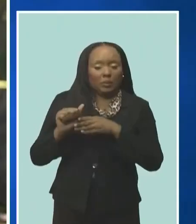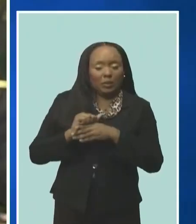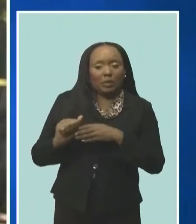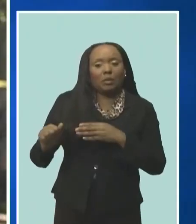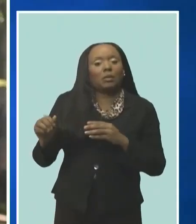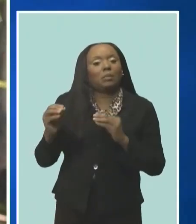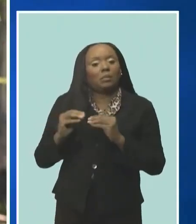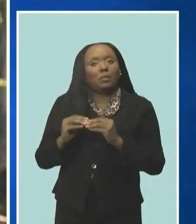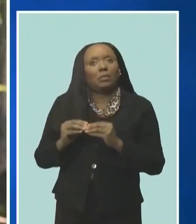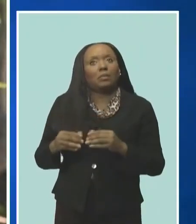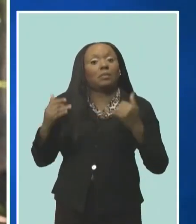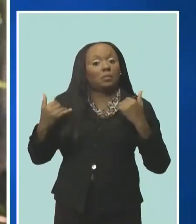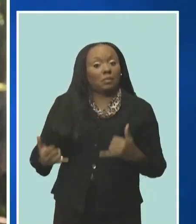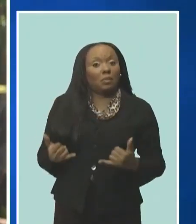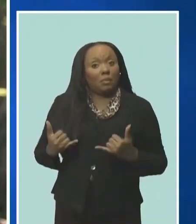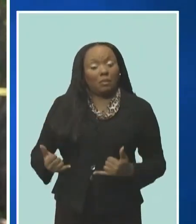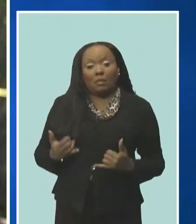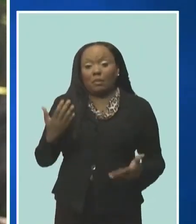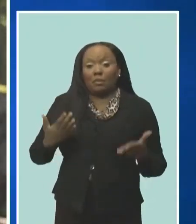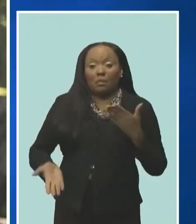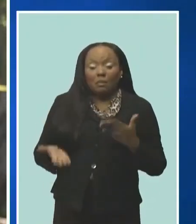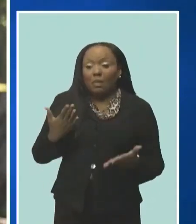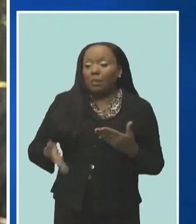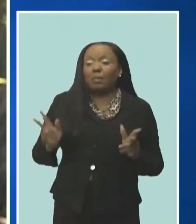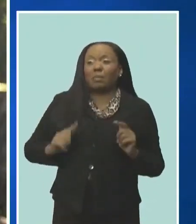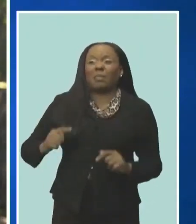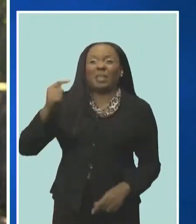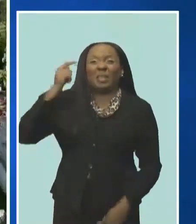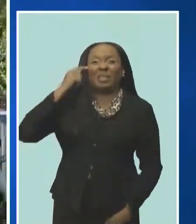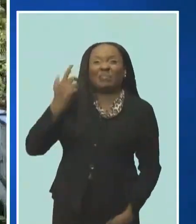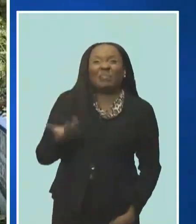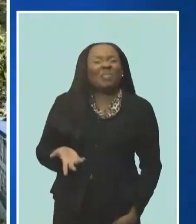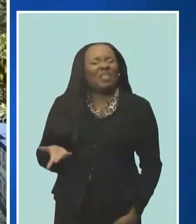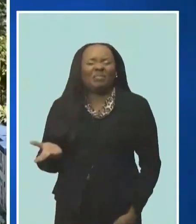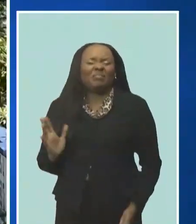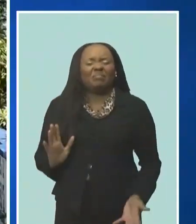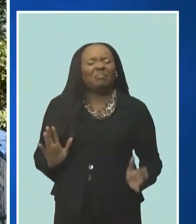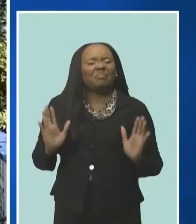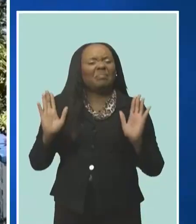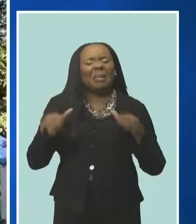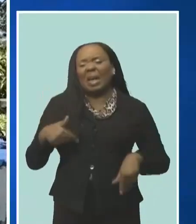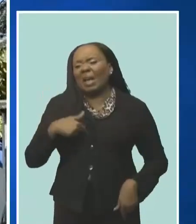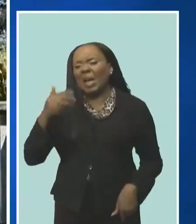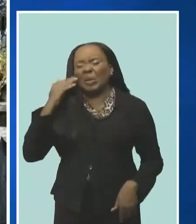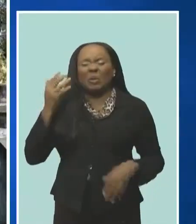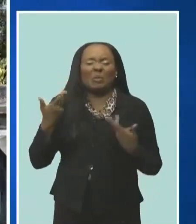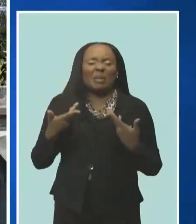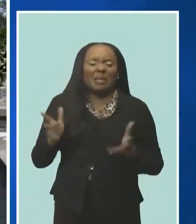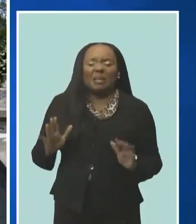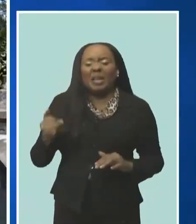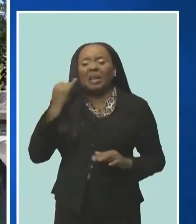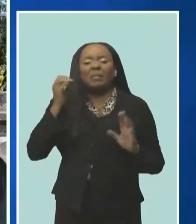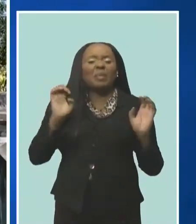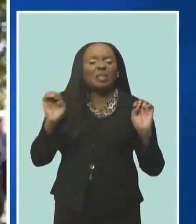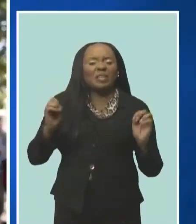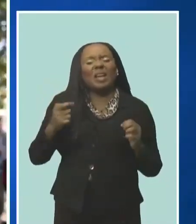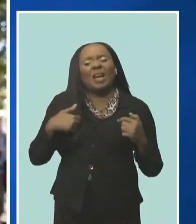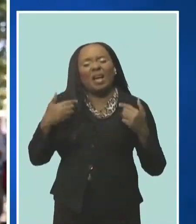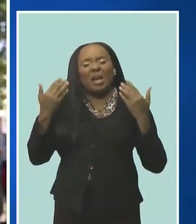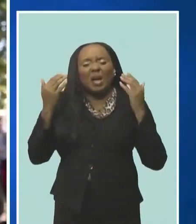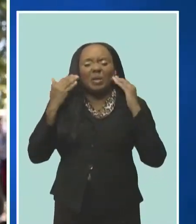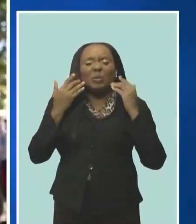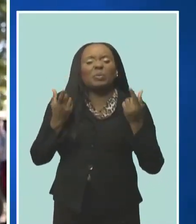now that this has occurred that we need to look at. We might have been thinking that it's adequate, but maybe we have to look back at it. The Transport